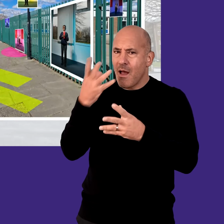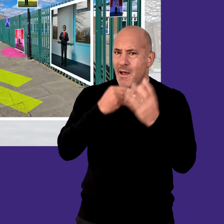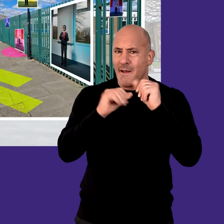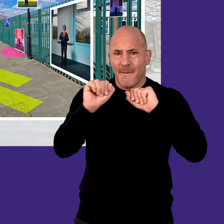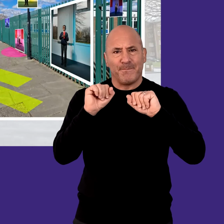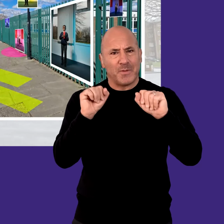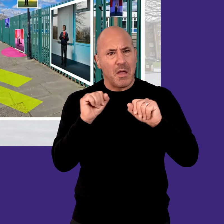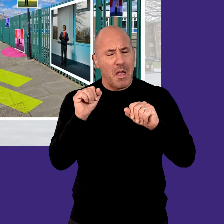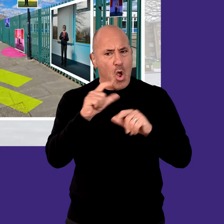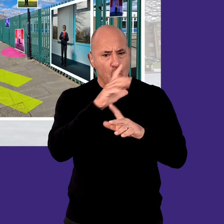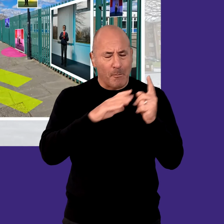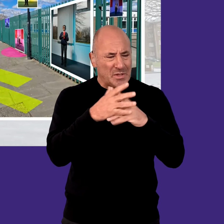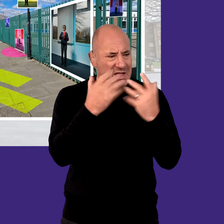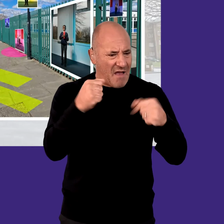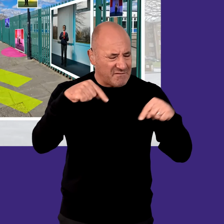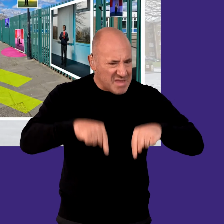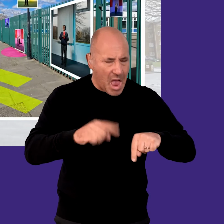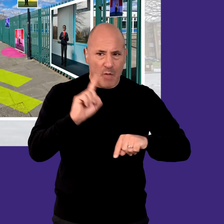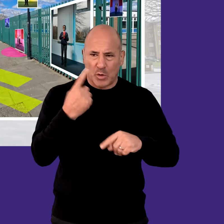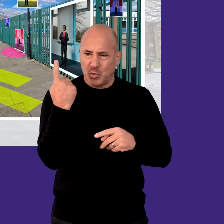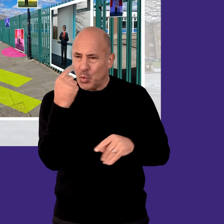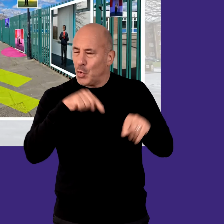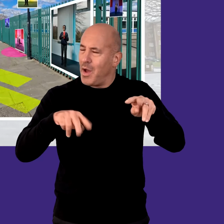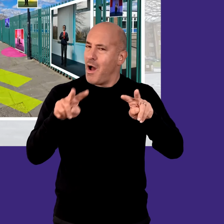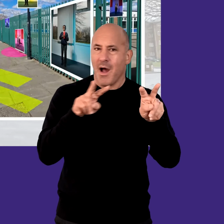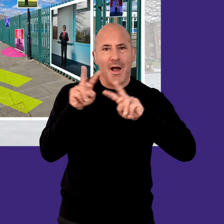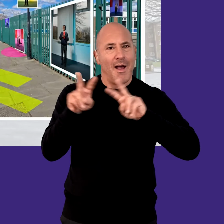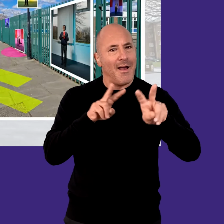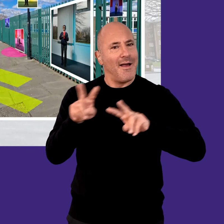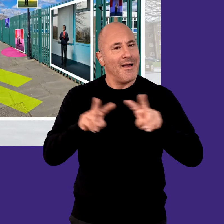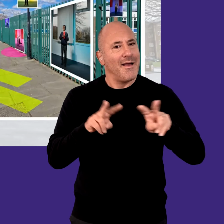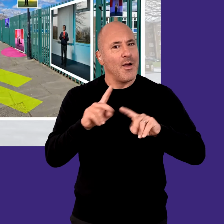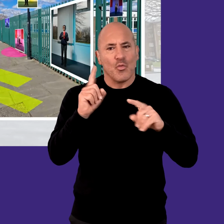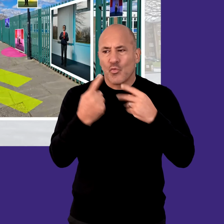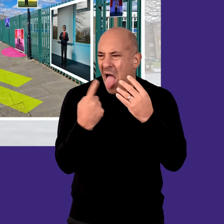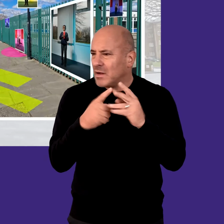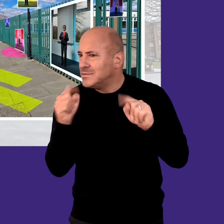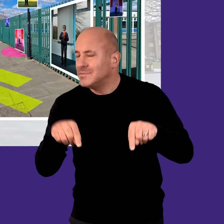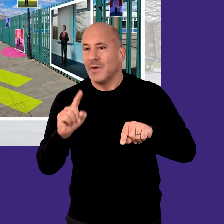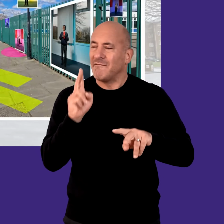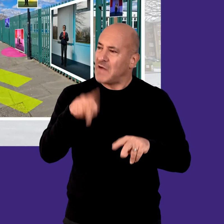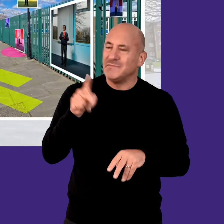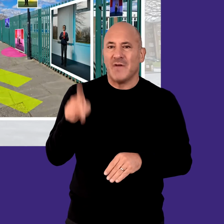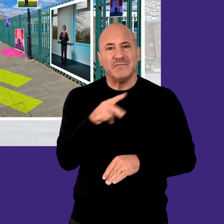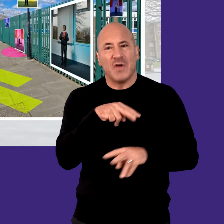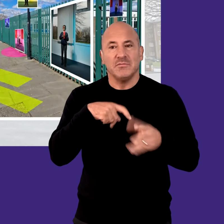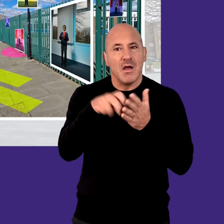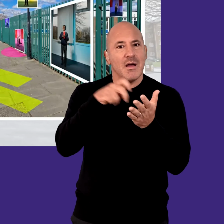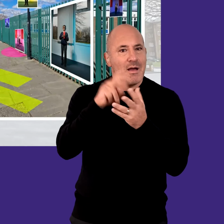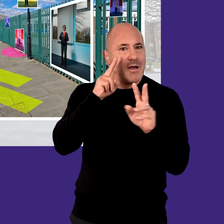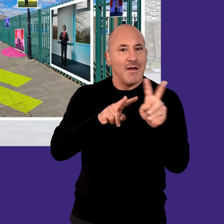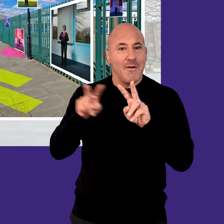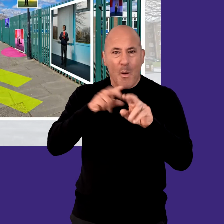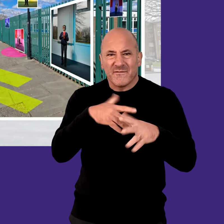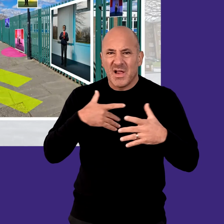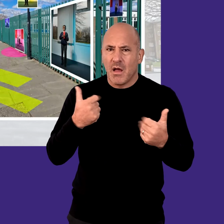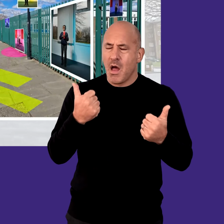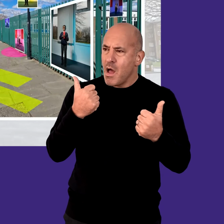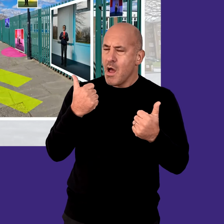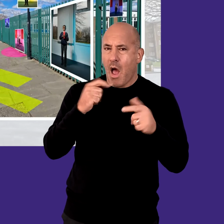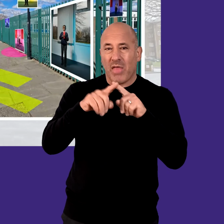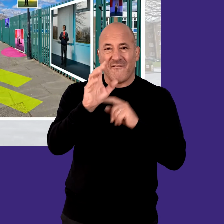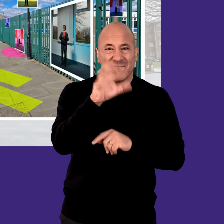again as a means to inform the community that live and attend the estate about what else is going on there, and hopefully to make them feel